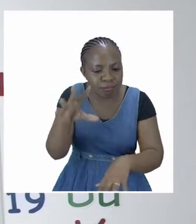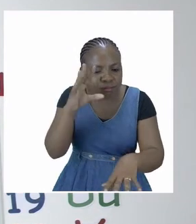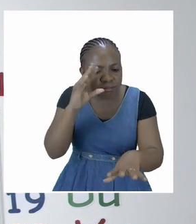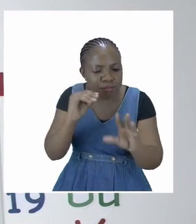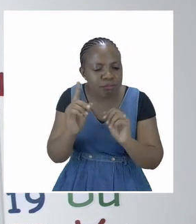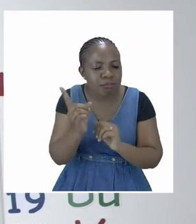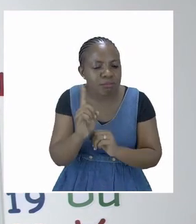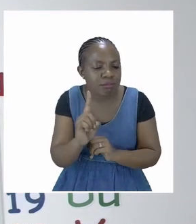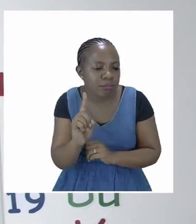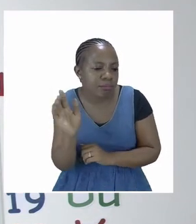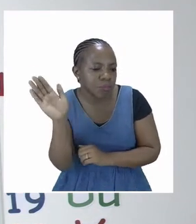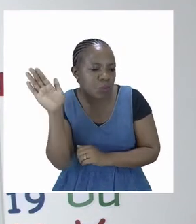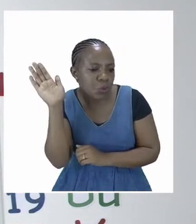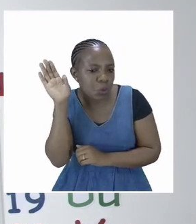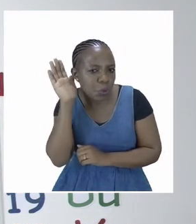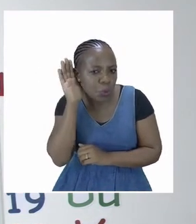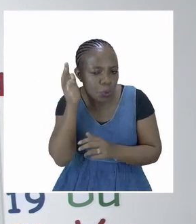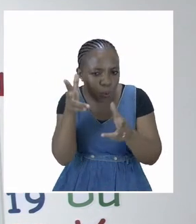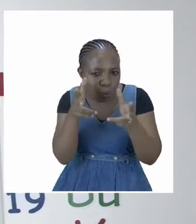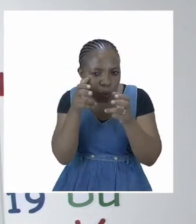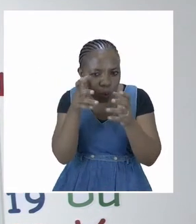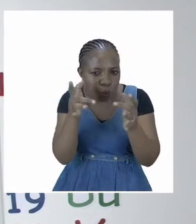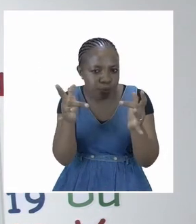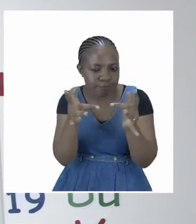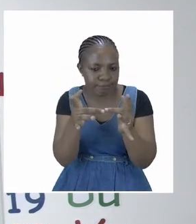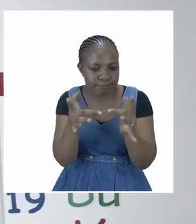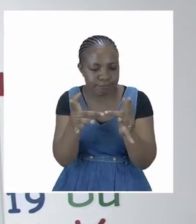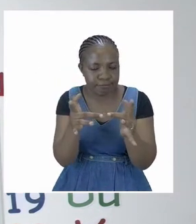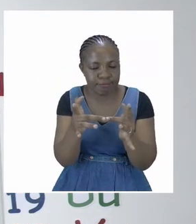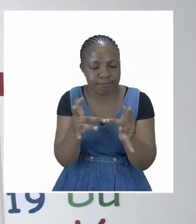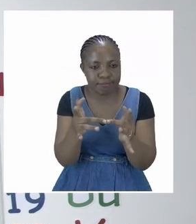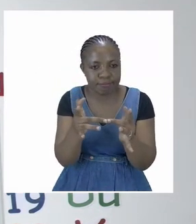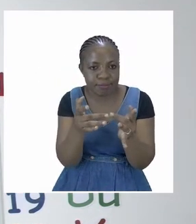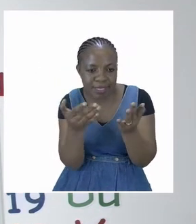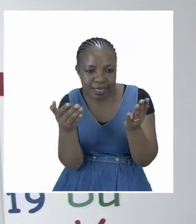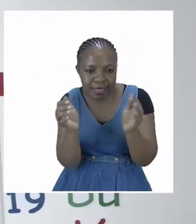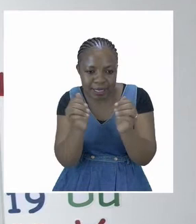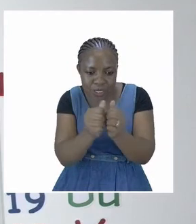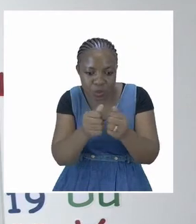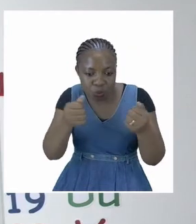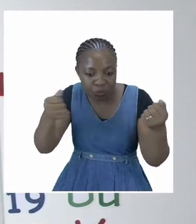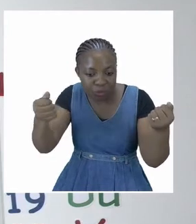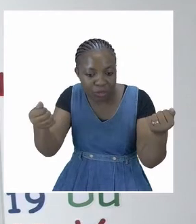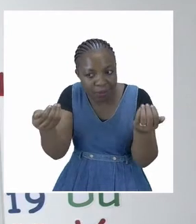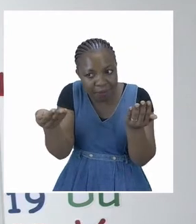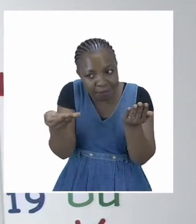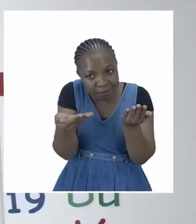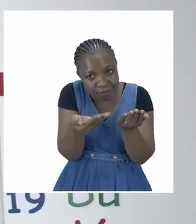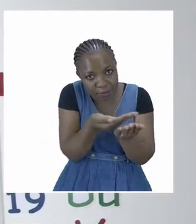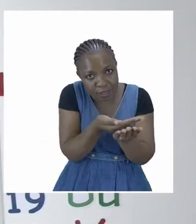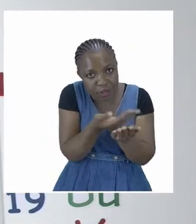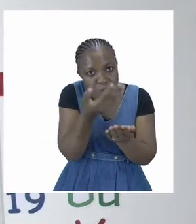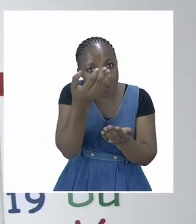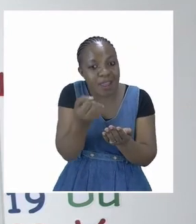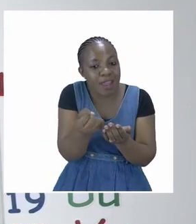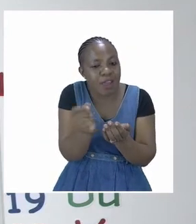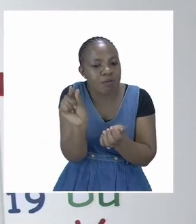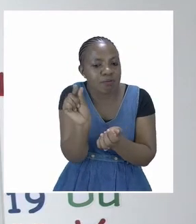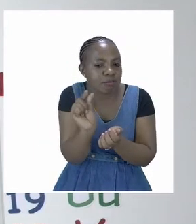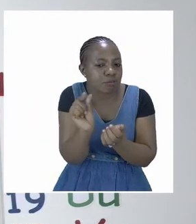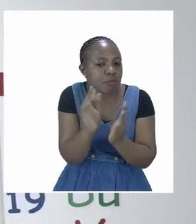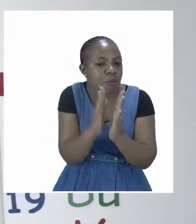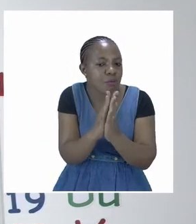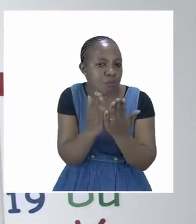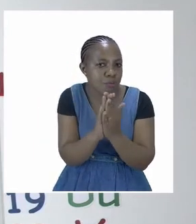or watching online. Inside the newspapers, there is an insert of the lesson